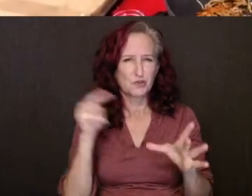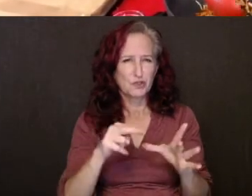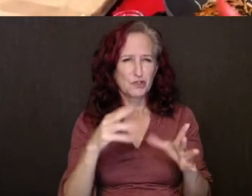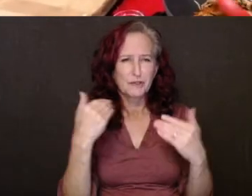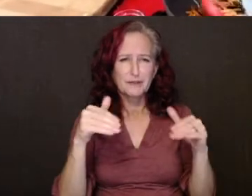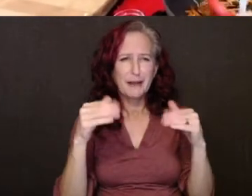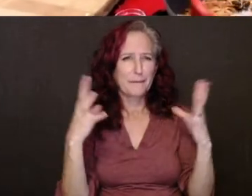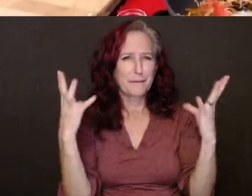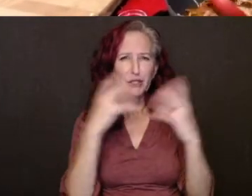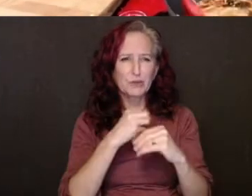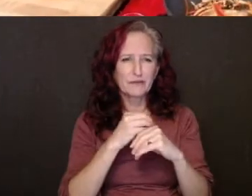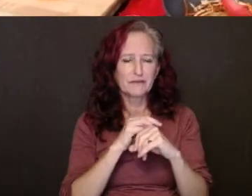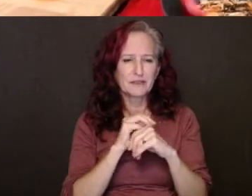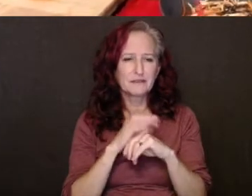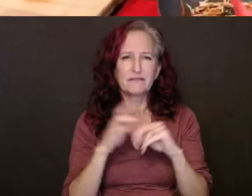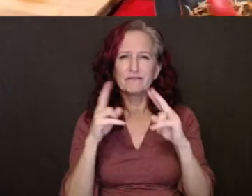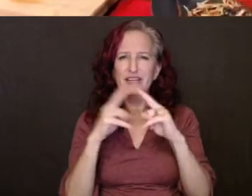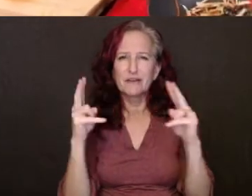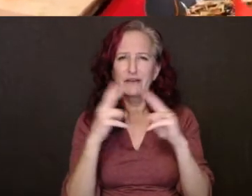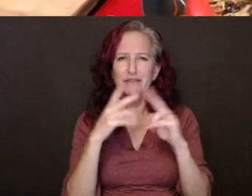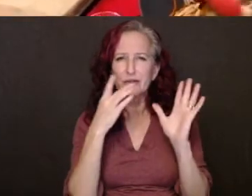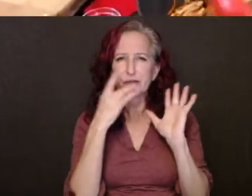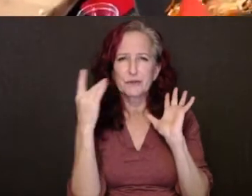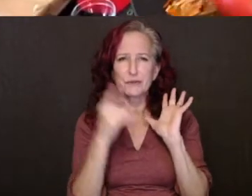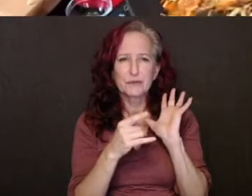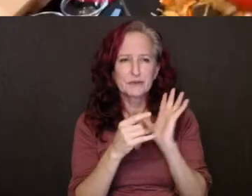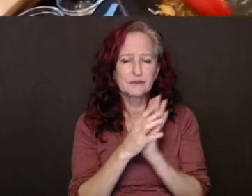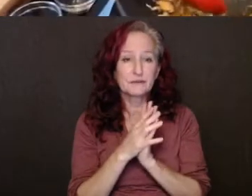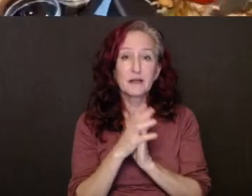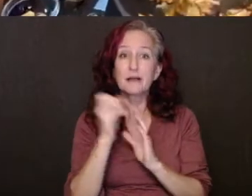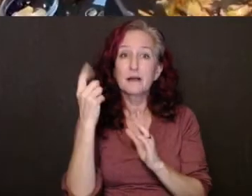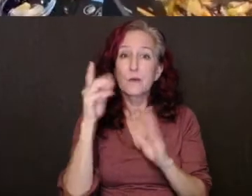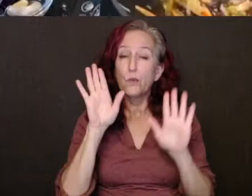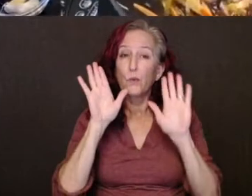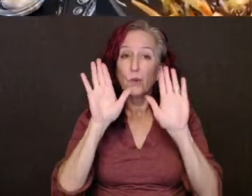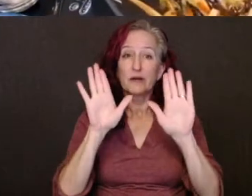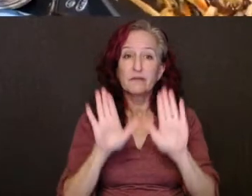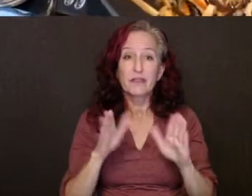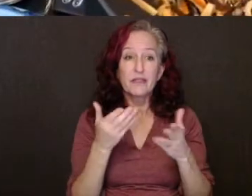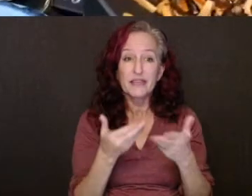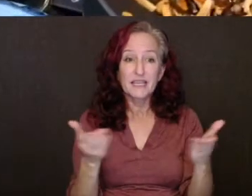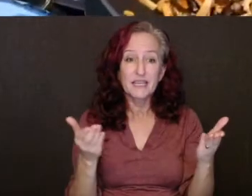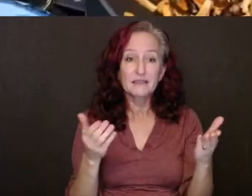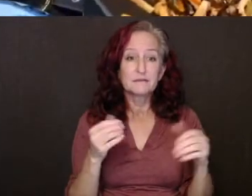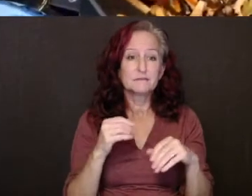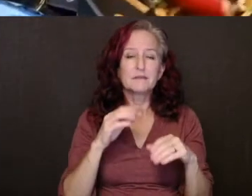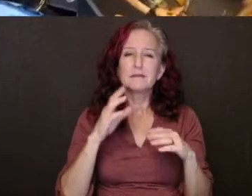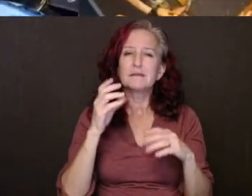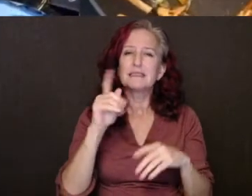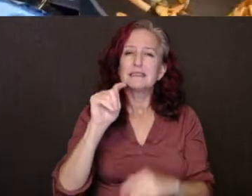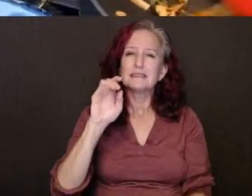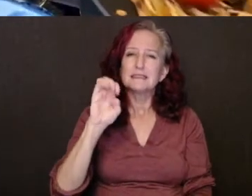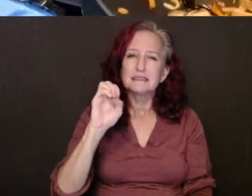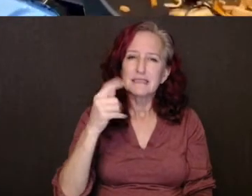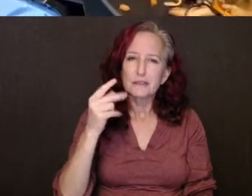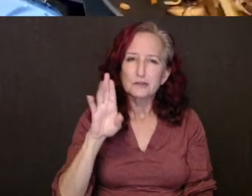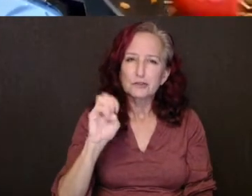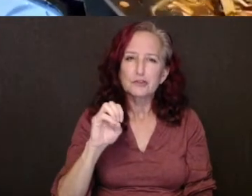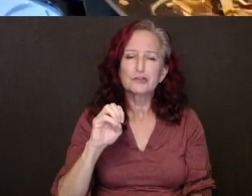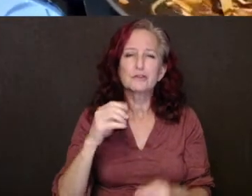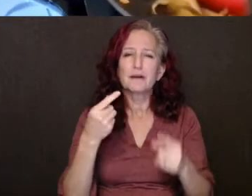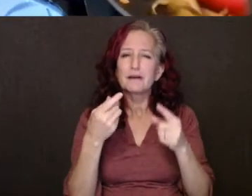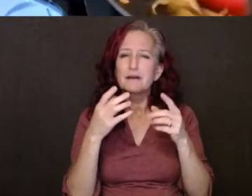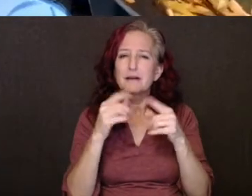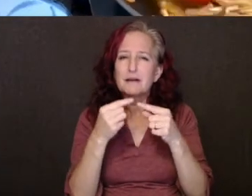So everything I do today is vegetarian. And then I'll make a special sauce by thickening it with a tiny bit of